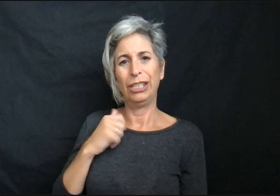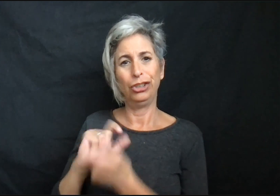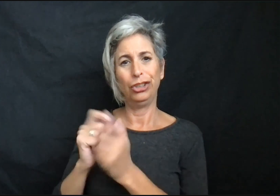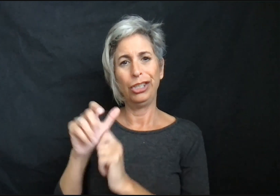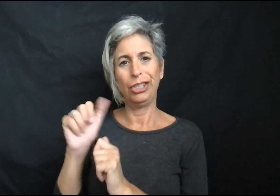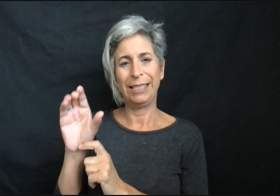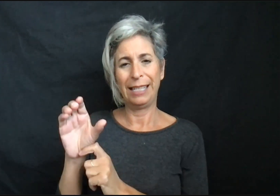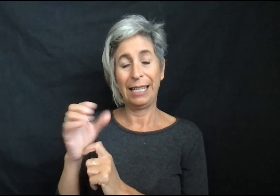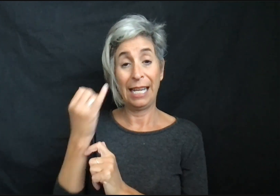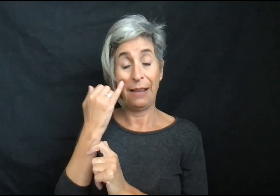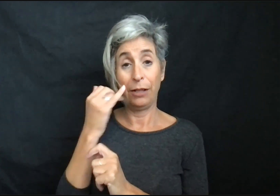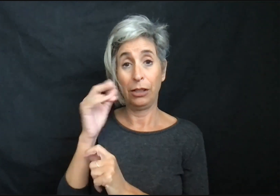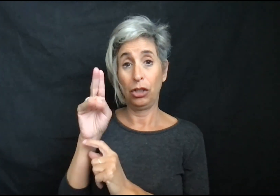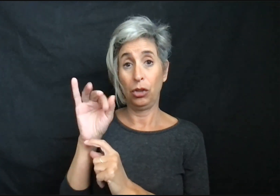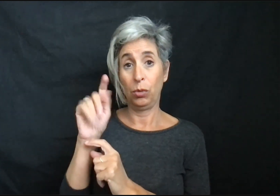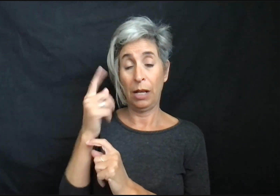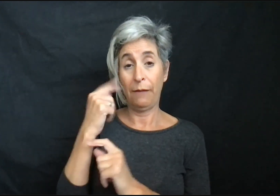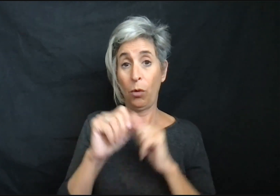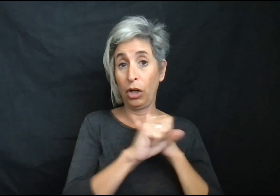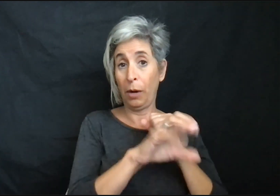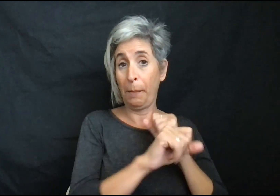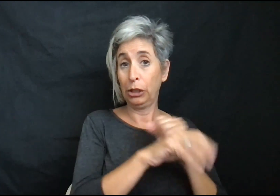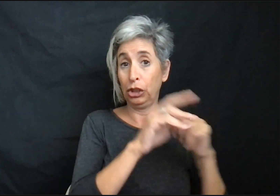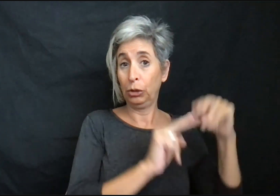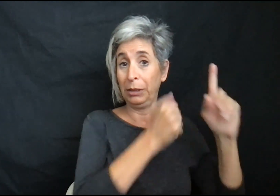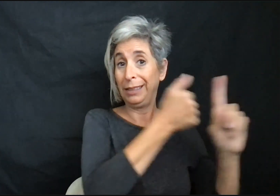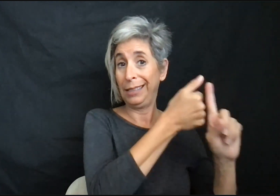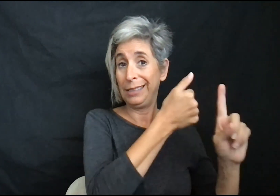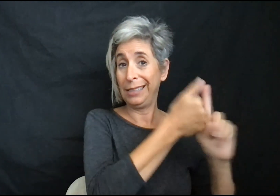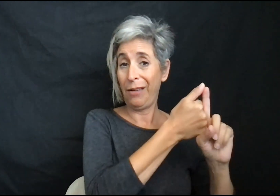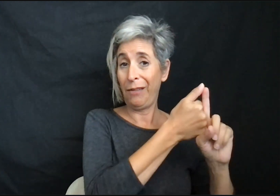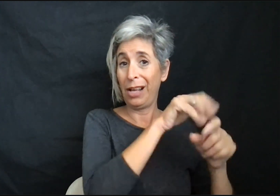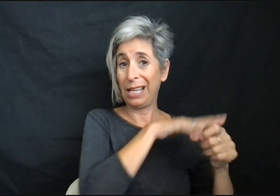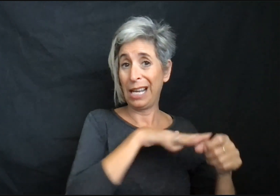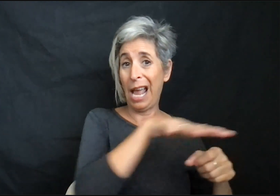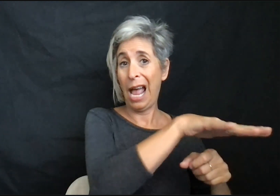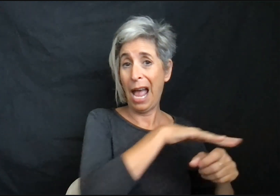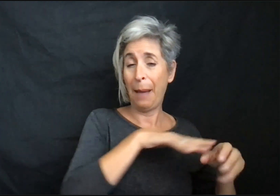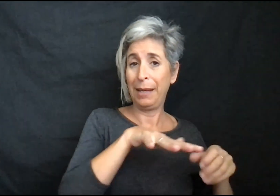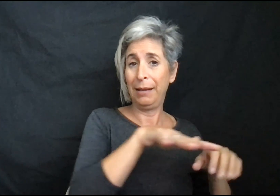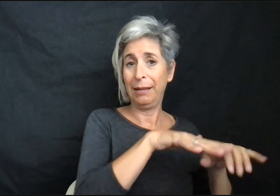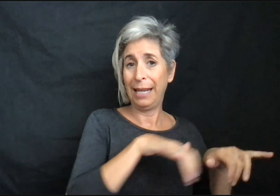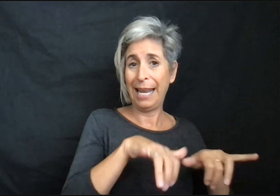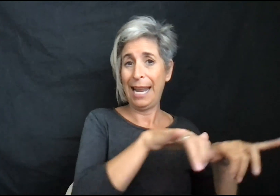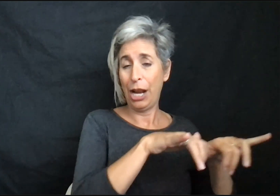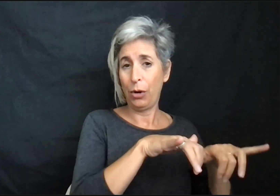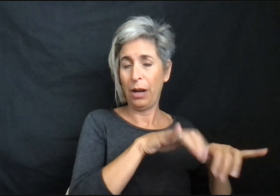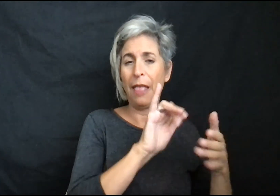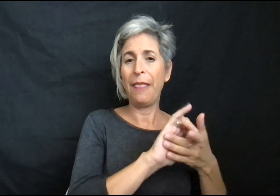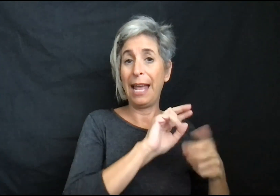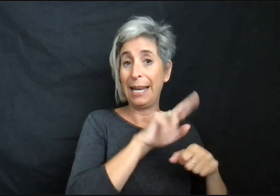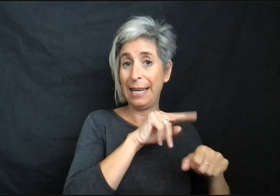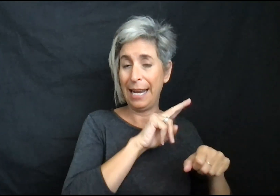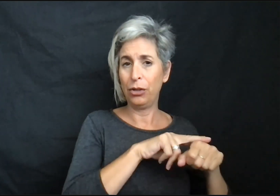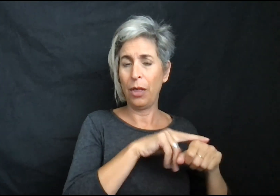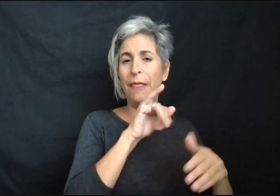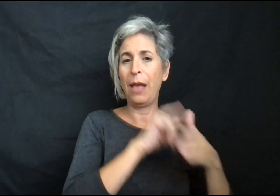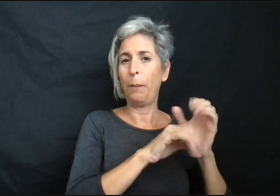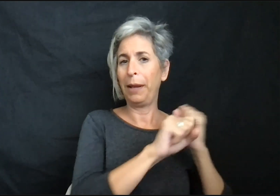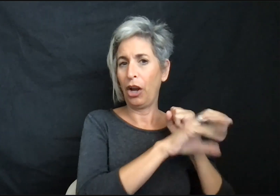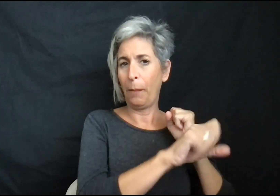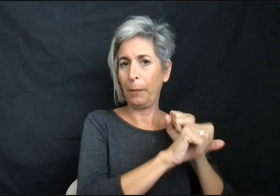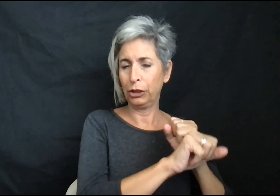And if it's the unit for the commercial building itself or like a common area or something of that nature, then that would be under a commercial